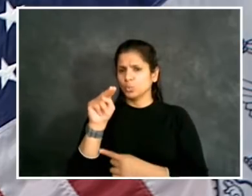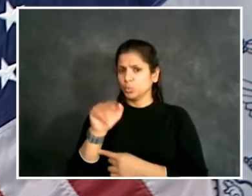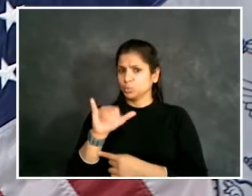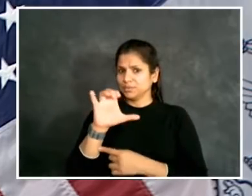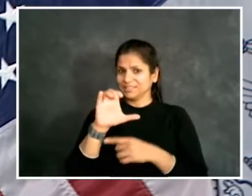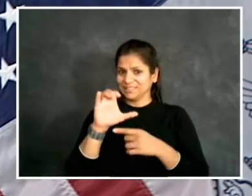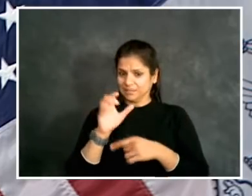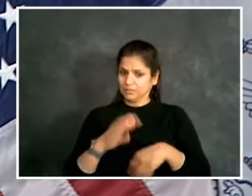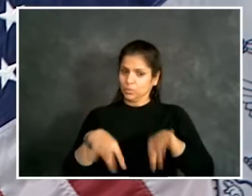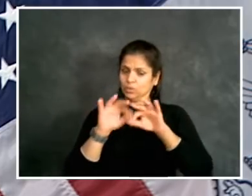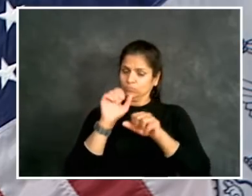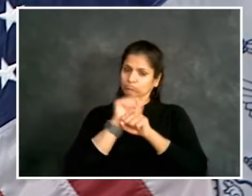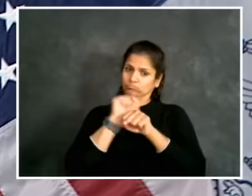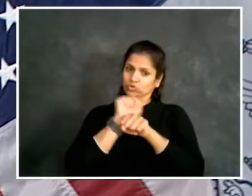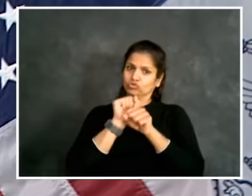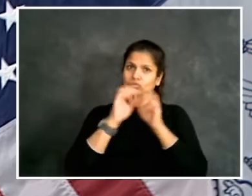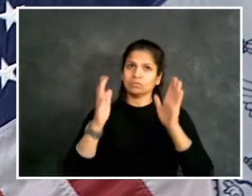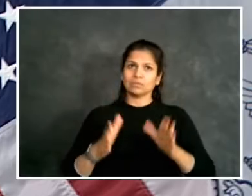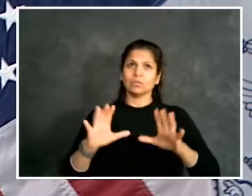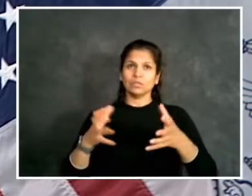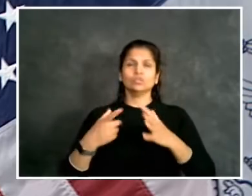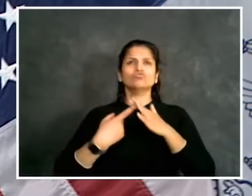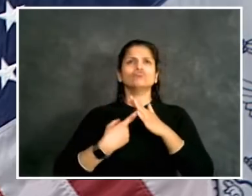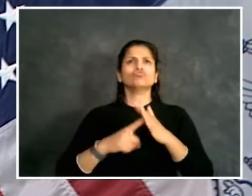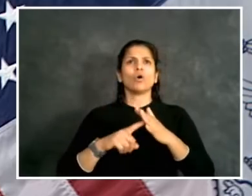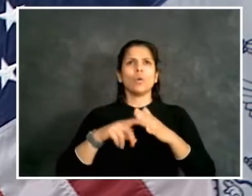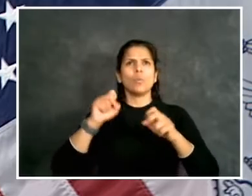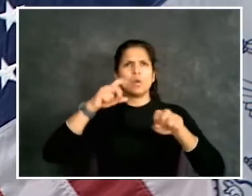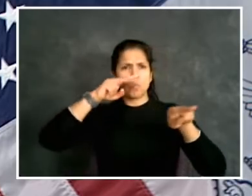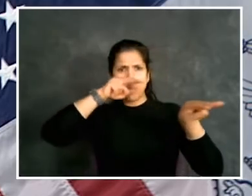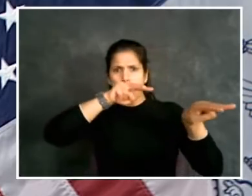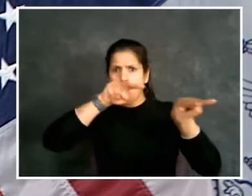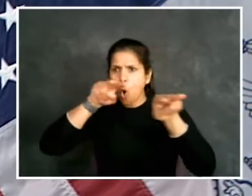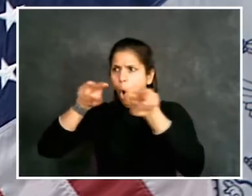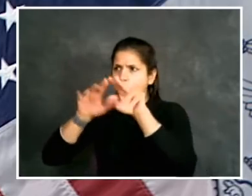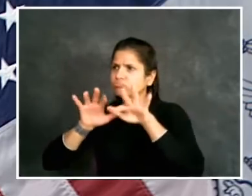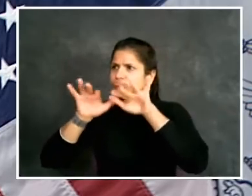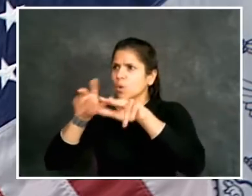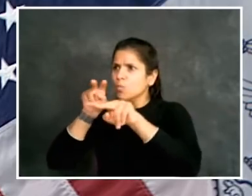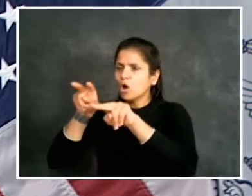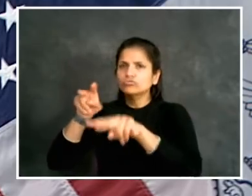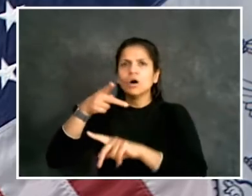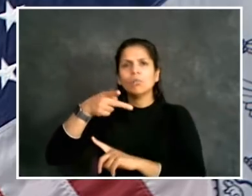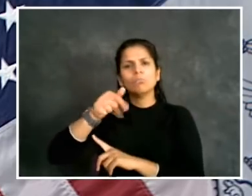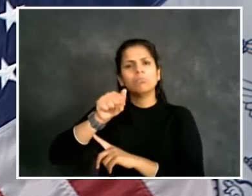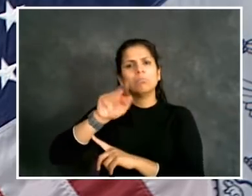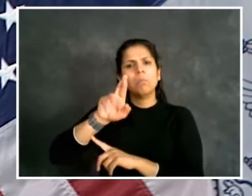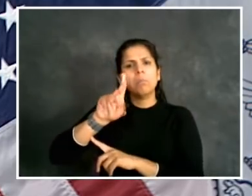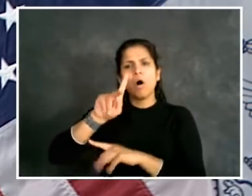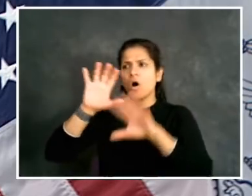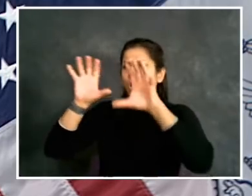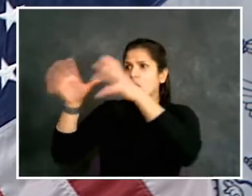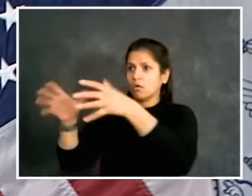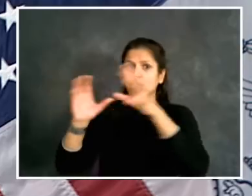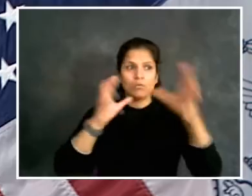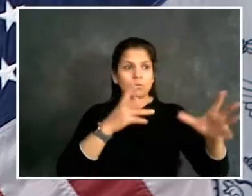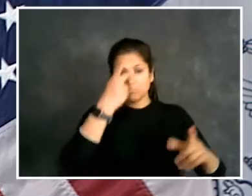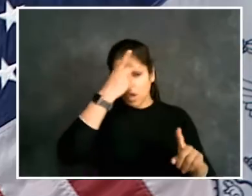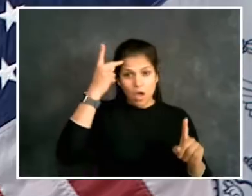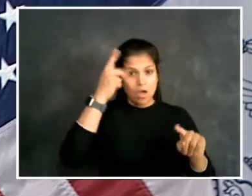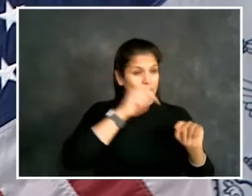found it ironic that we're bringing this up today when one of the messages coming from the White House is to relax these